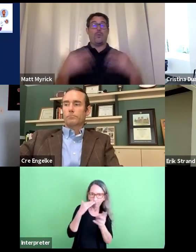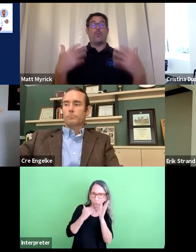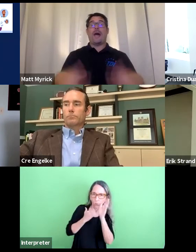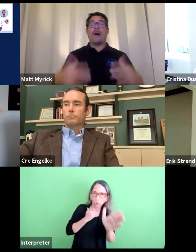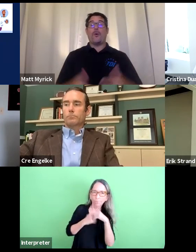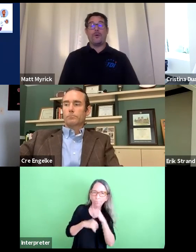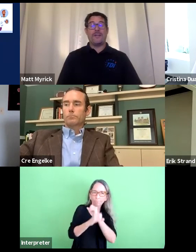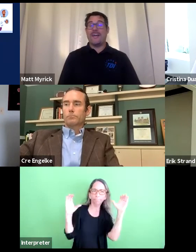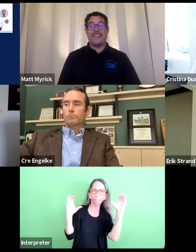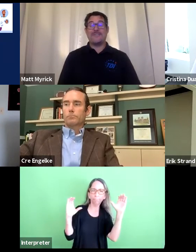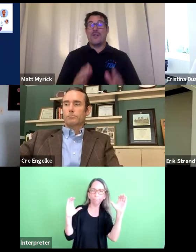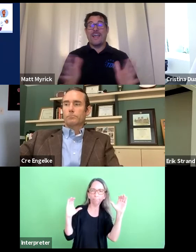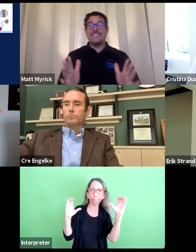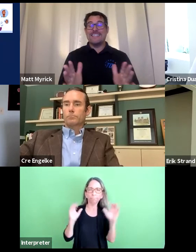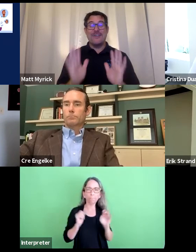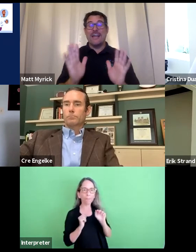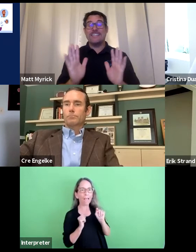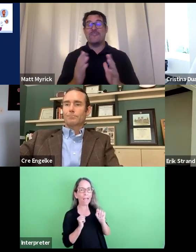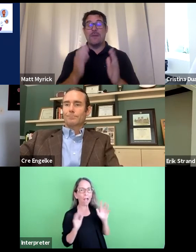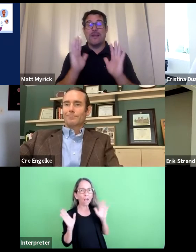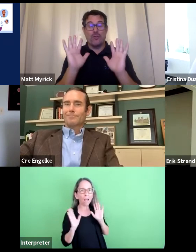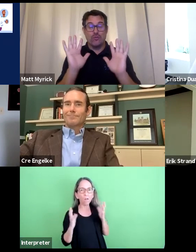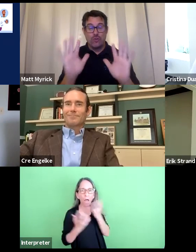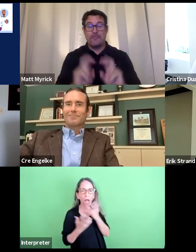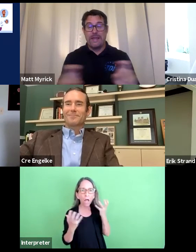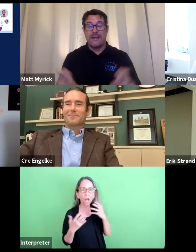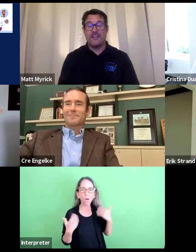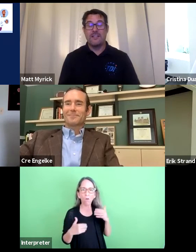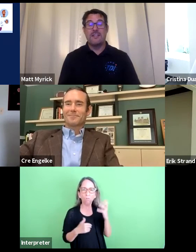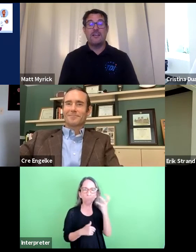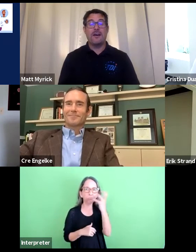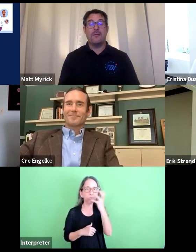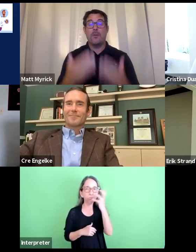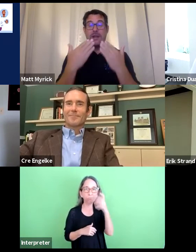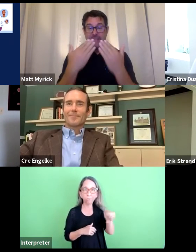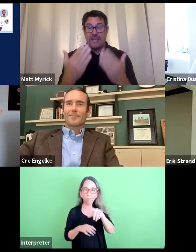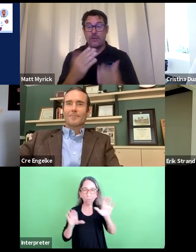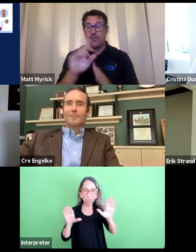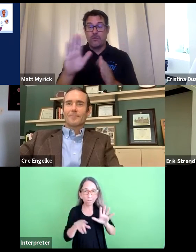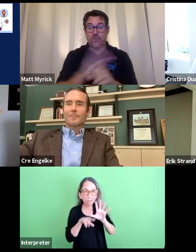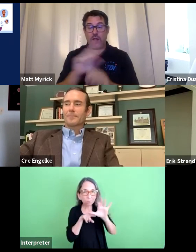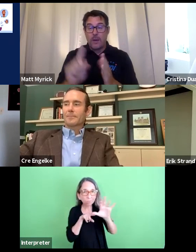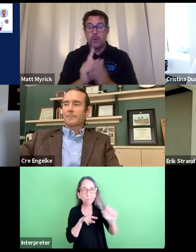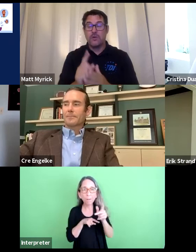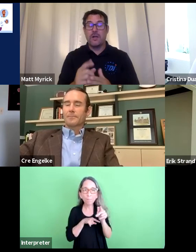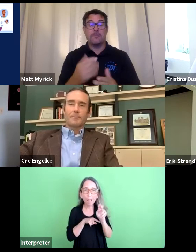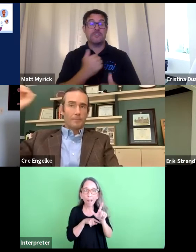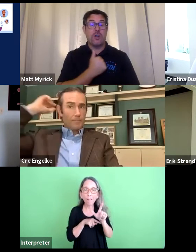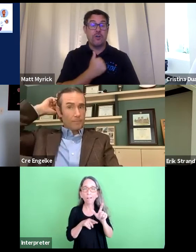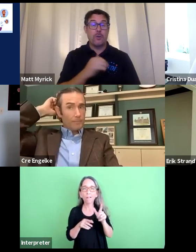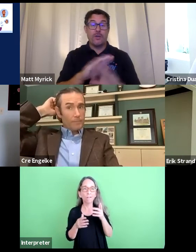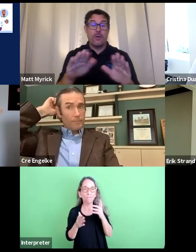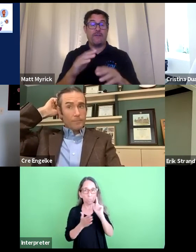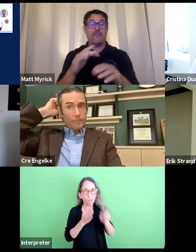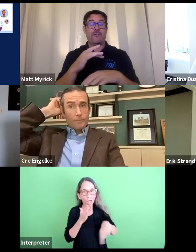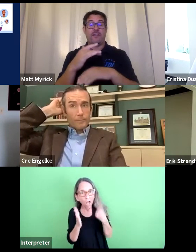Okay, wow. That's all I can say. You guys have been a great panel. I want to thank you for the full hour. I'm